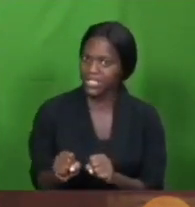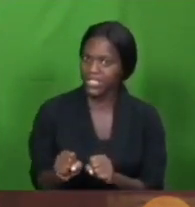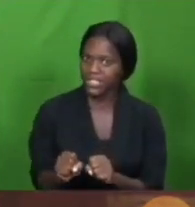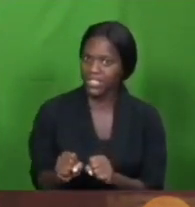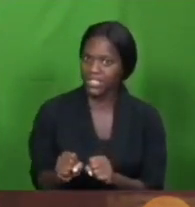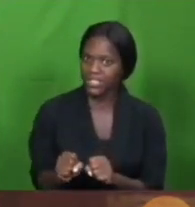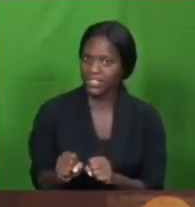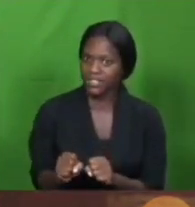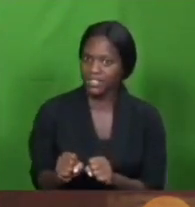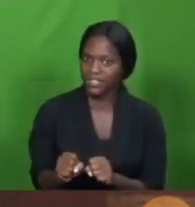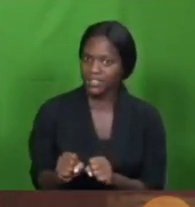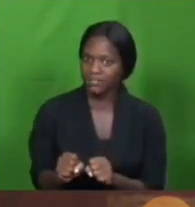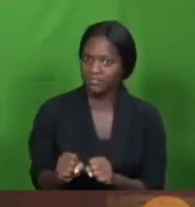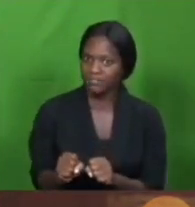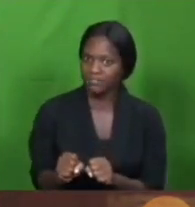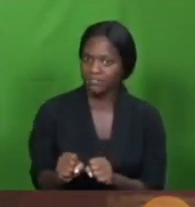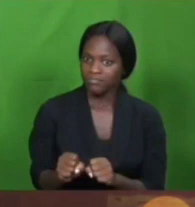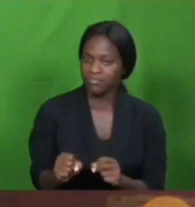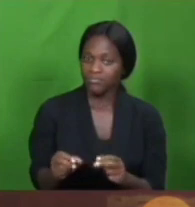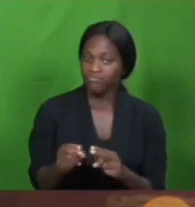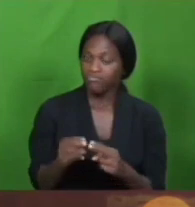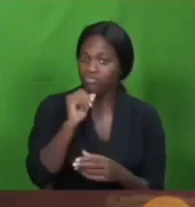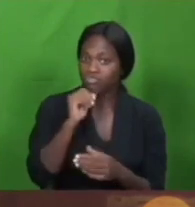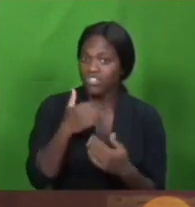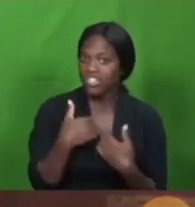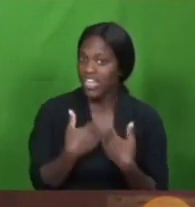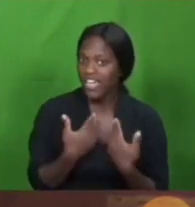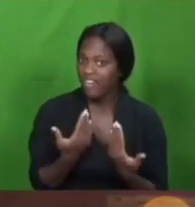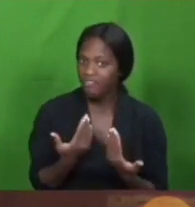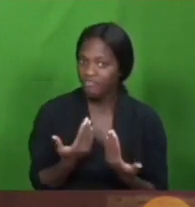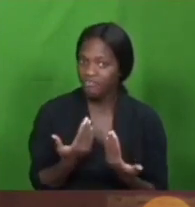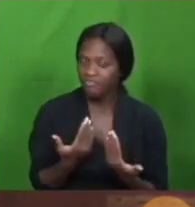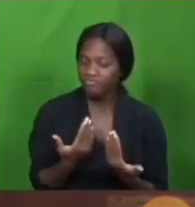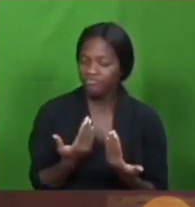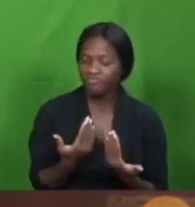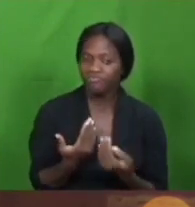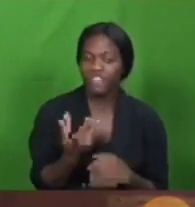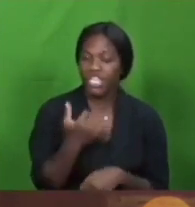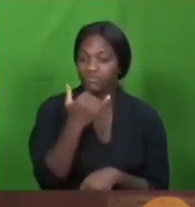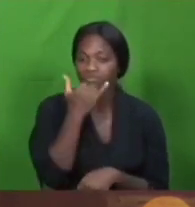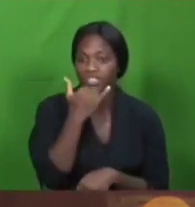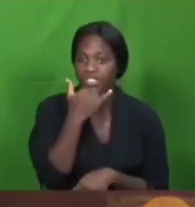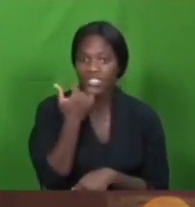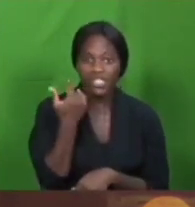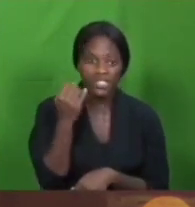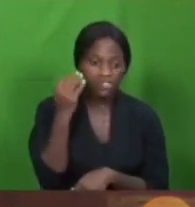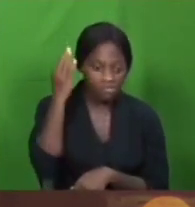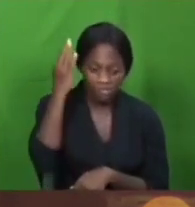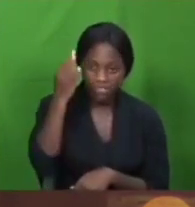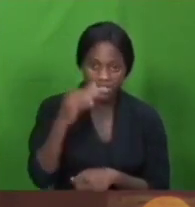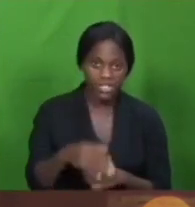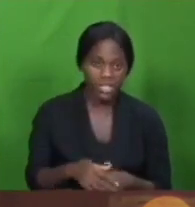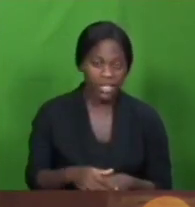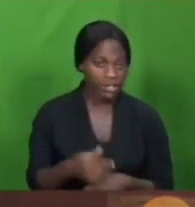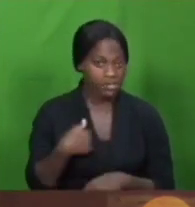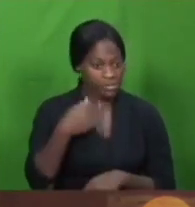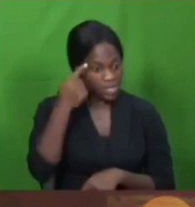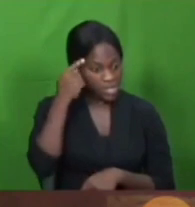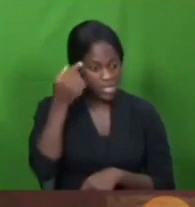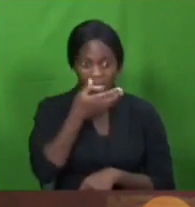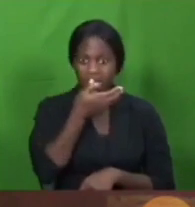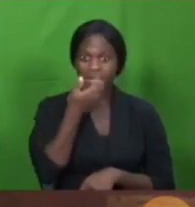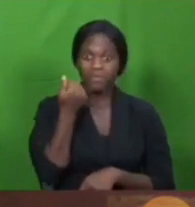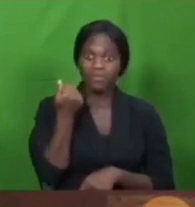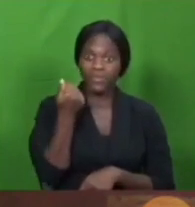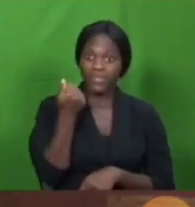labeled, so that we don't have any offense of dealing with it in there. Mr. Speaker, it's better for me to prevent